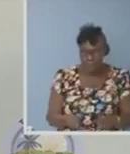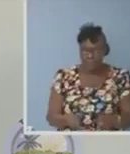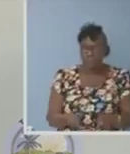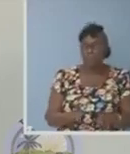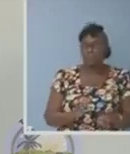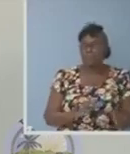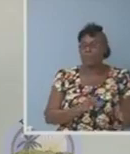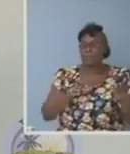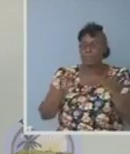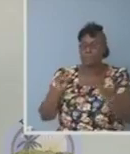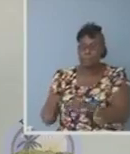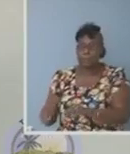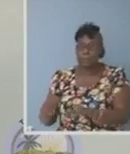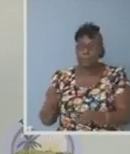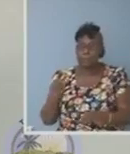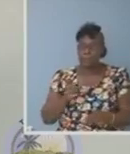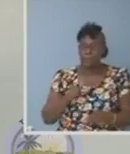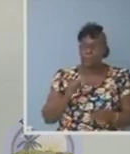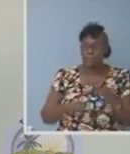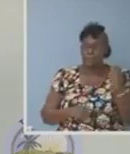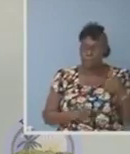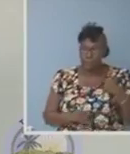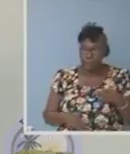into? How do we create the